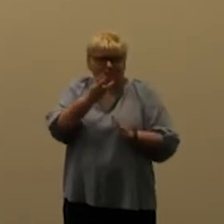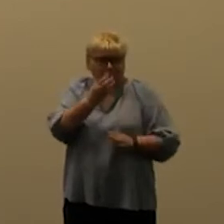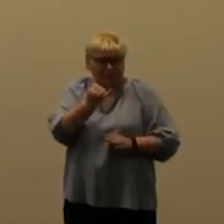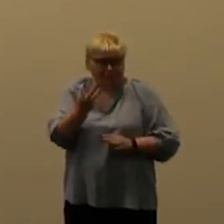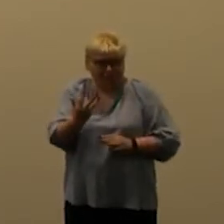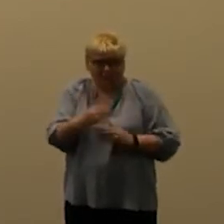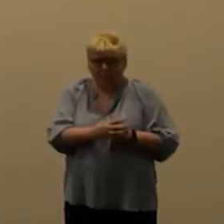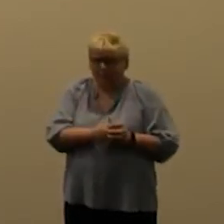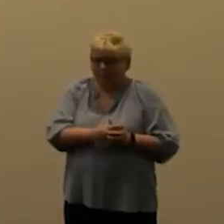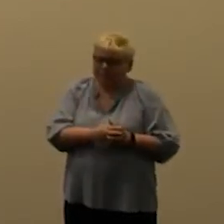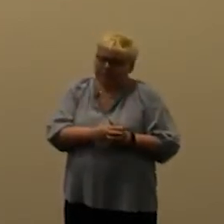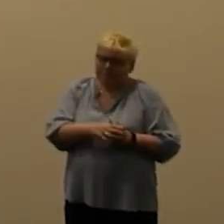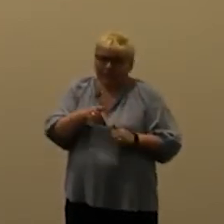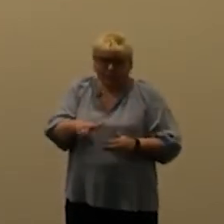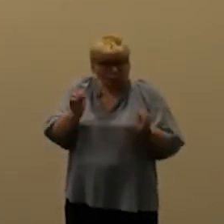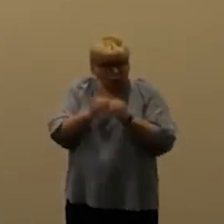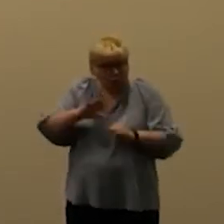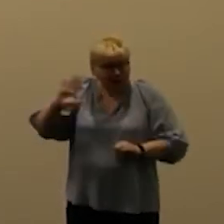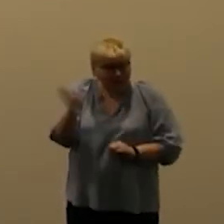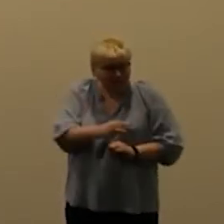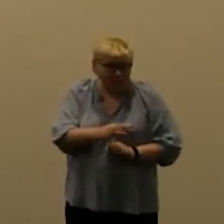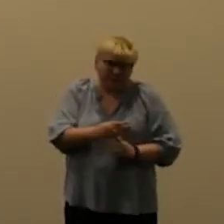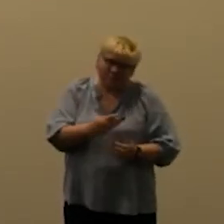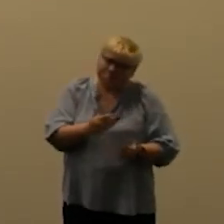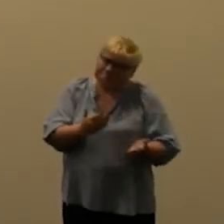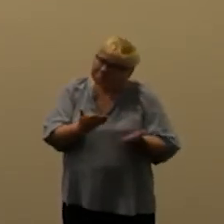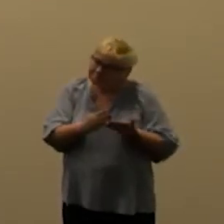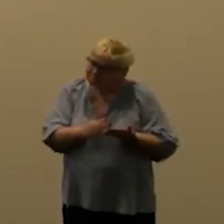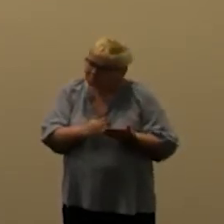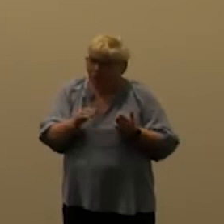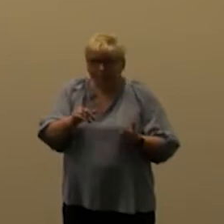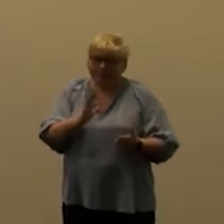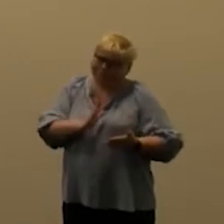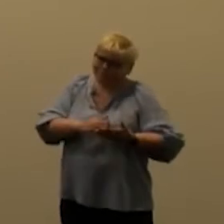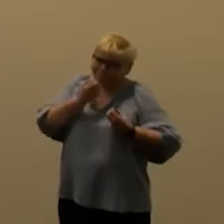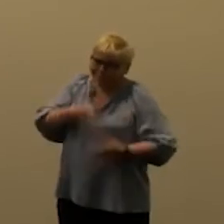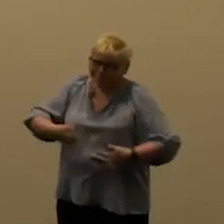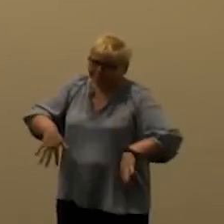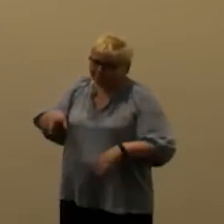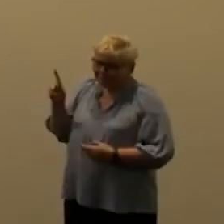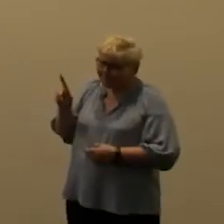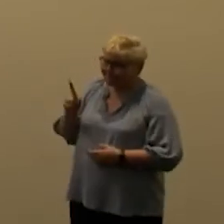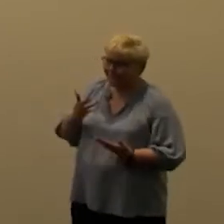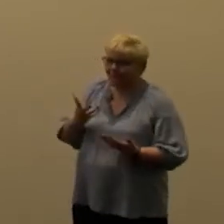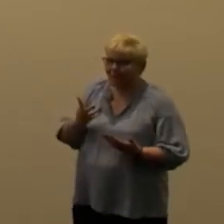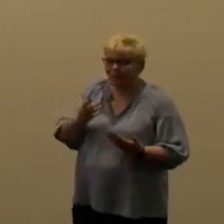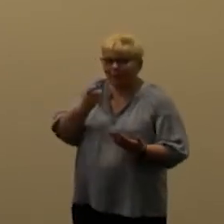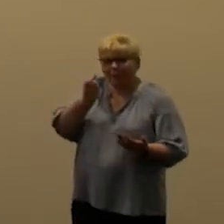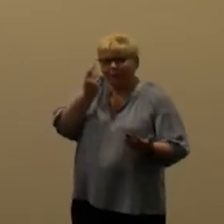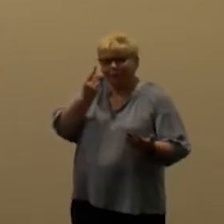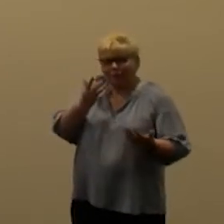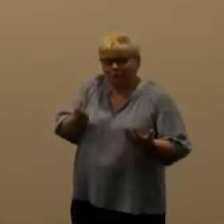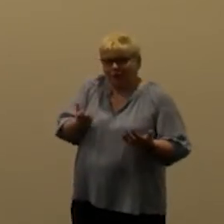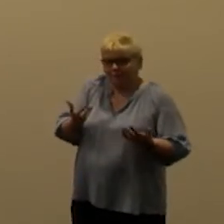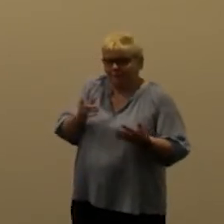Now, I doubt this is going to be for everyone, but it's pretty darn cool. So the idea here is that you have,